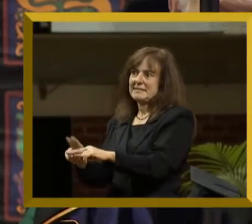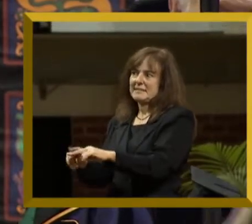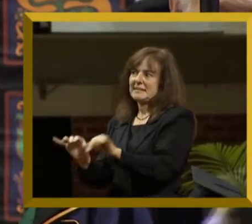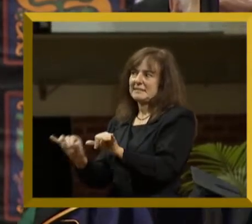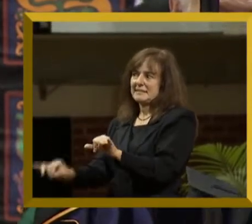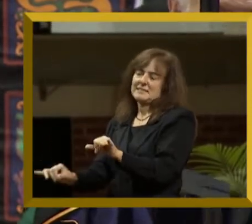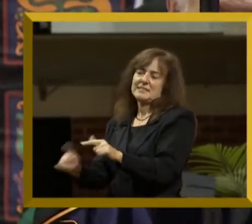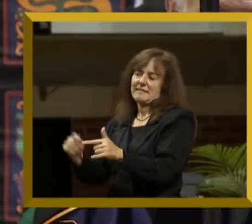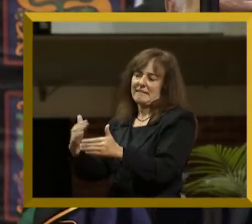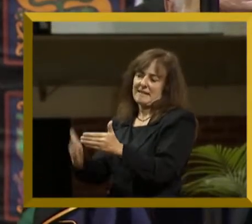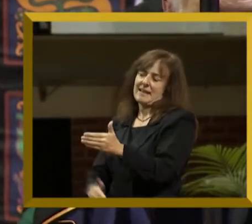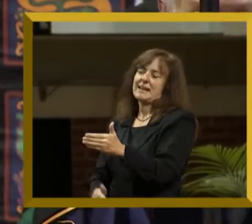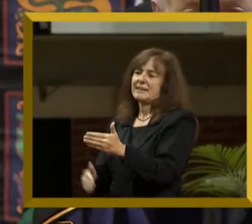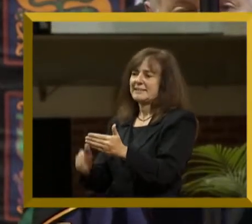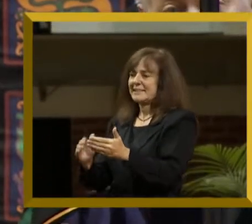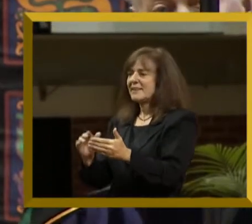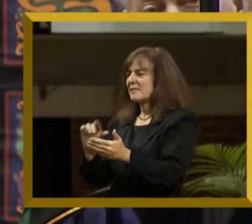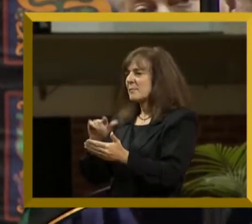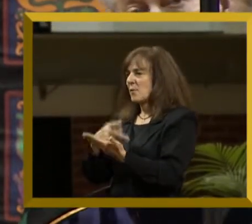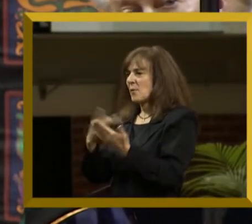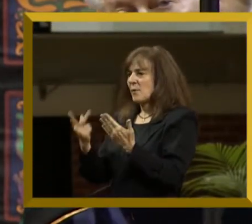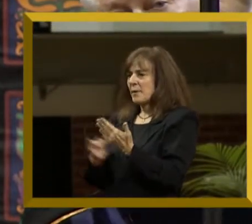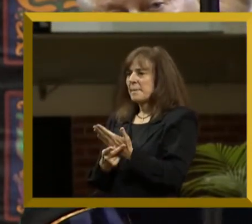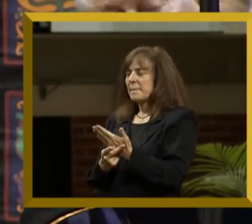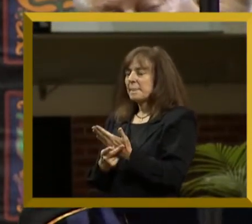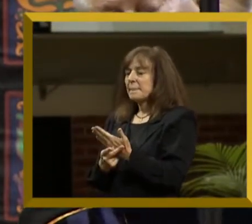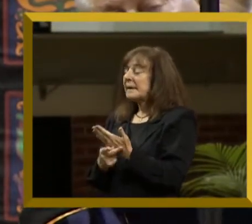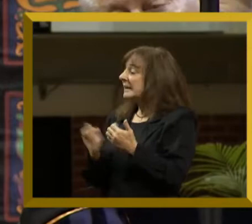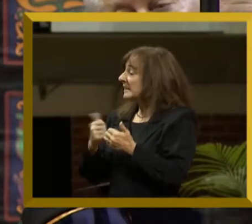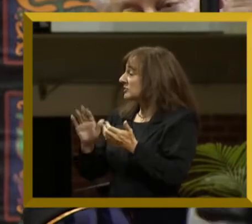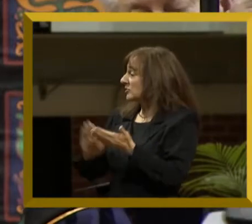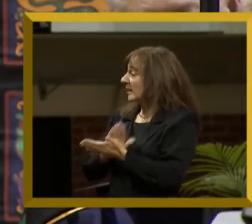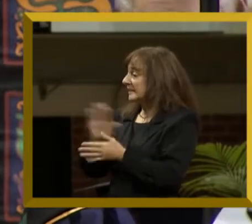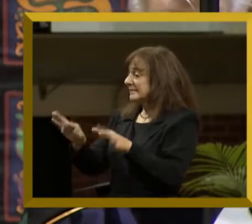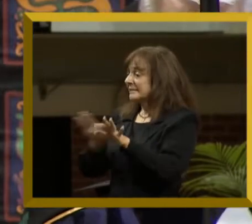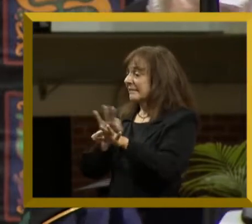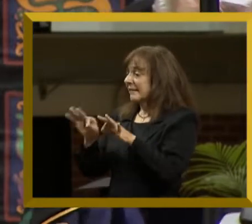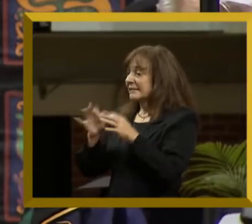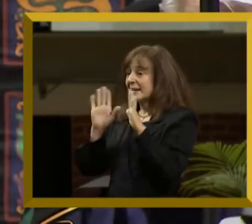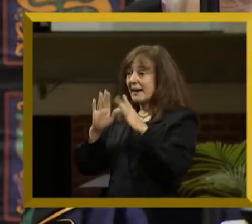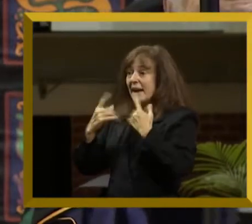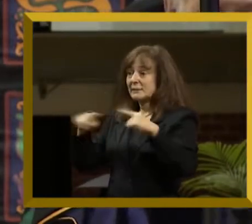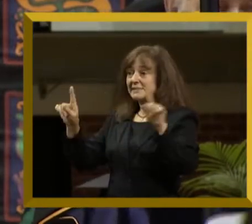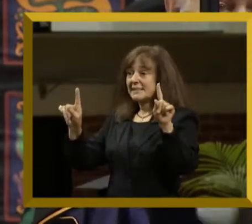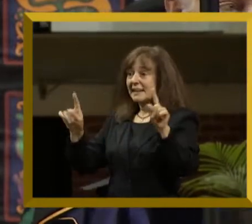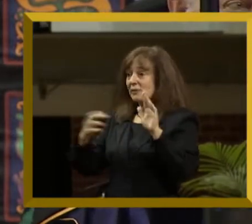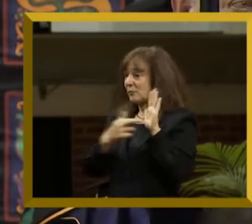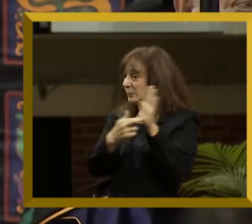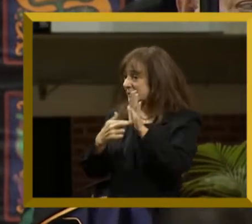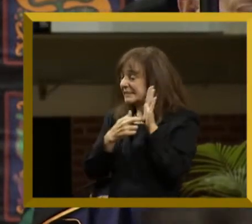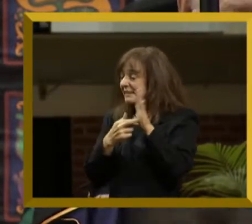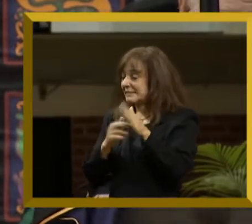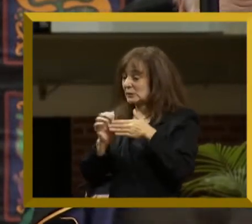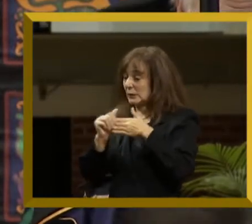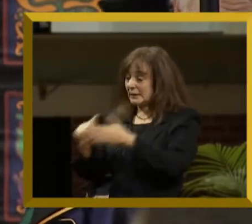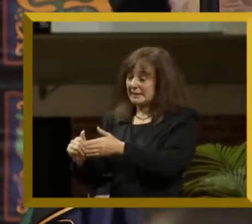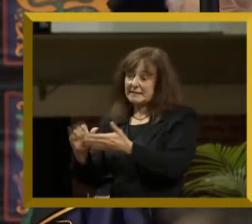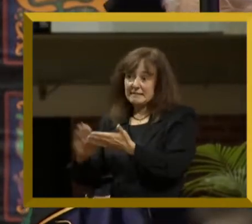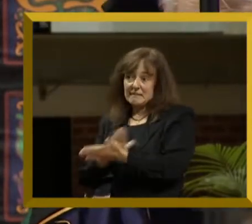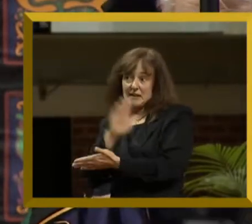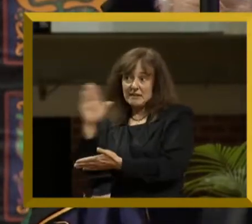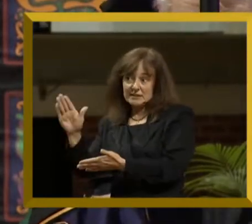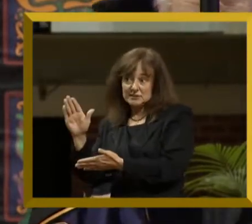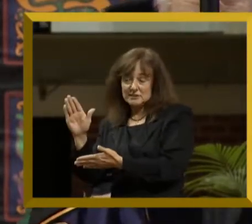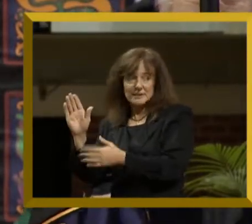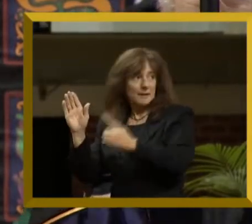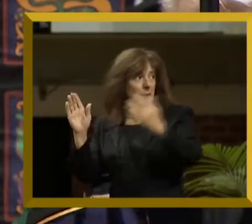remain seated until the conclusion of the program. Each college selected an outstanding representative student to lead their college processional and